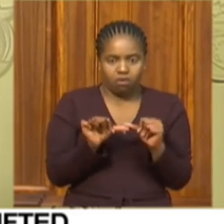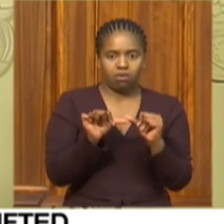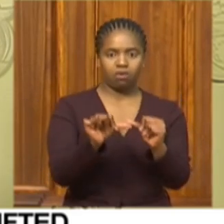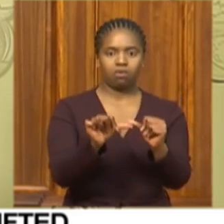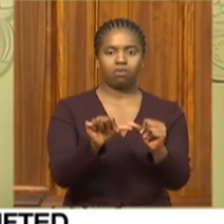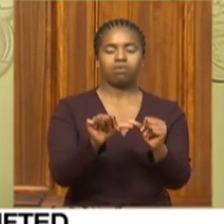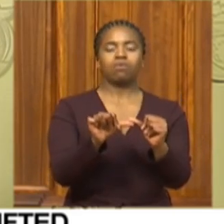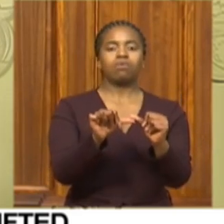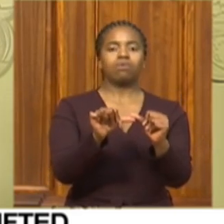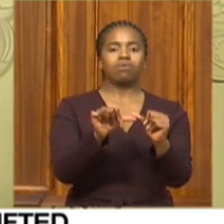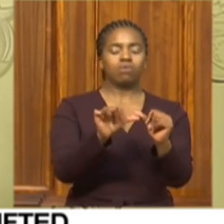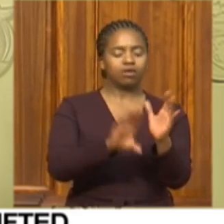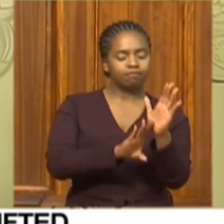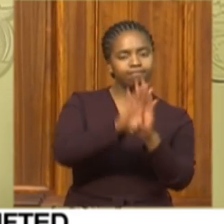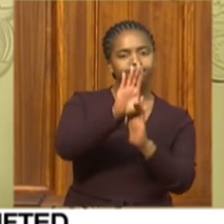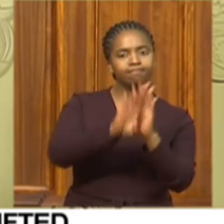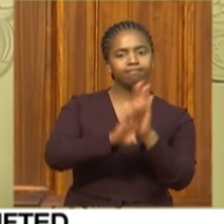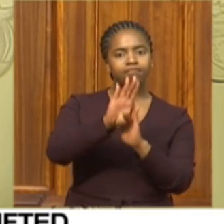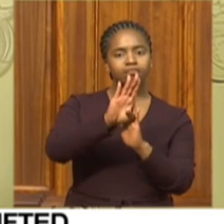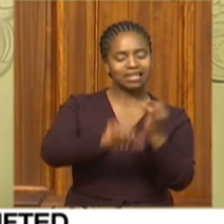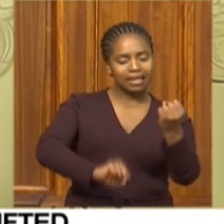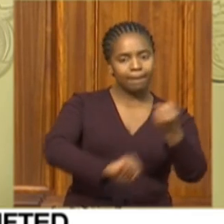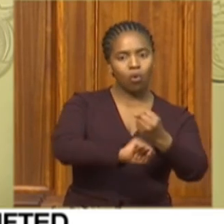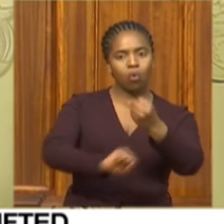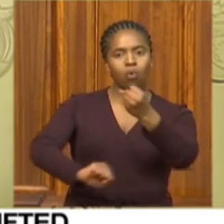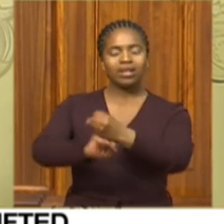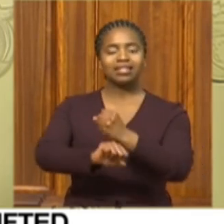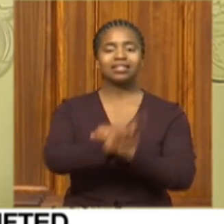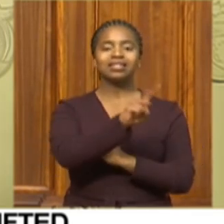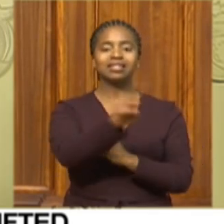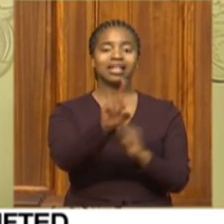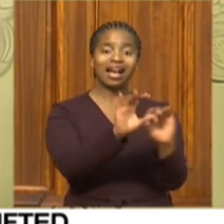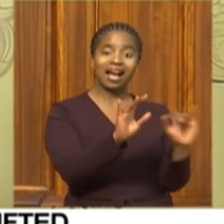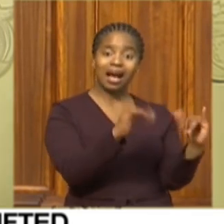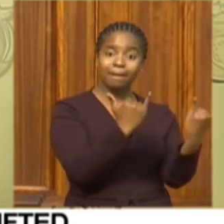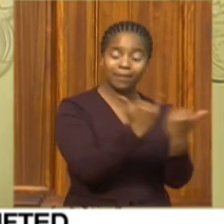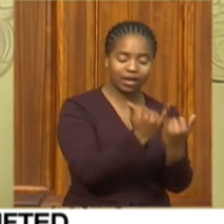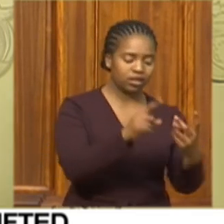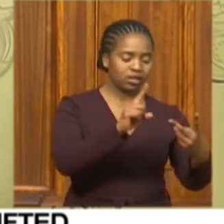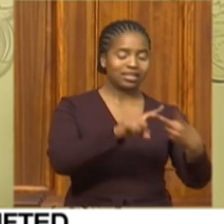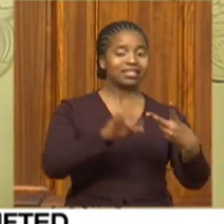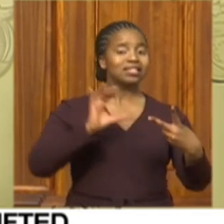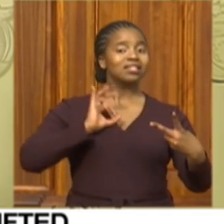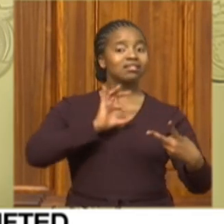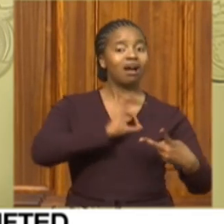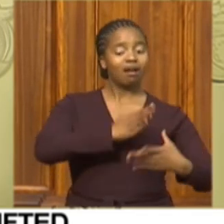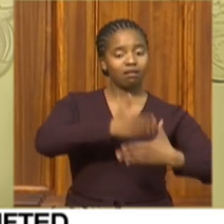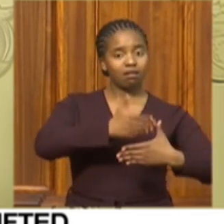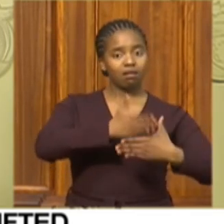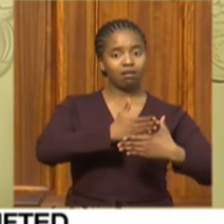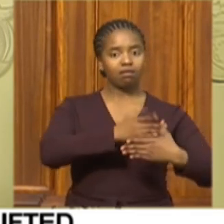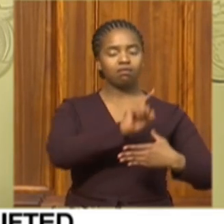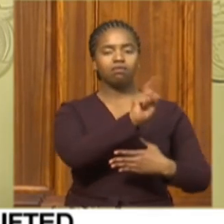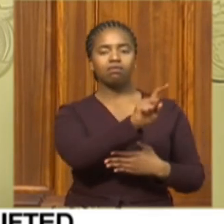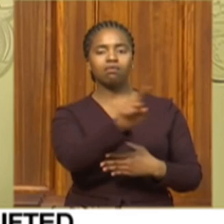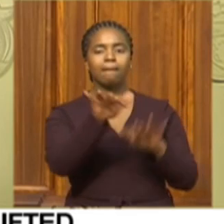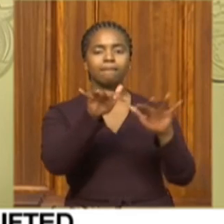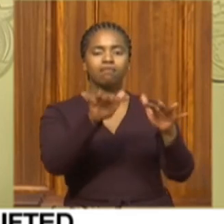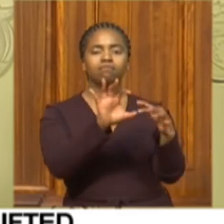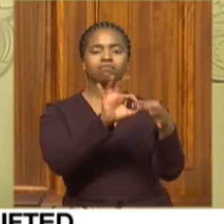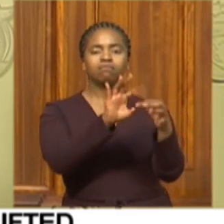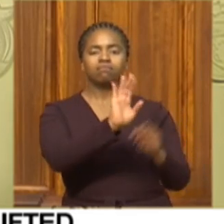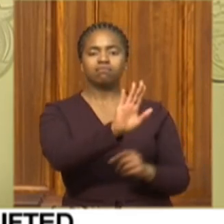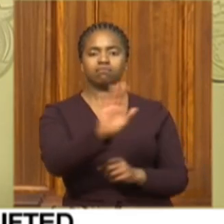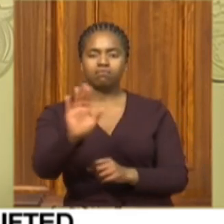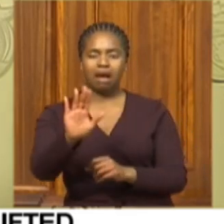the support being provided to companies, to workers, and to households.